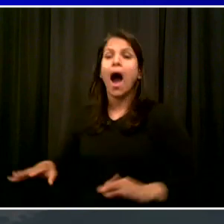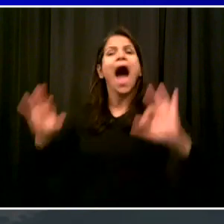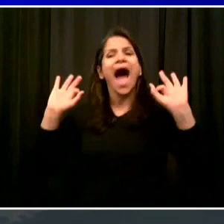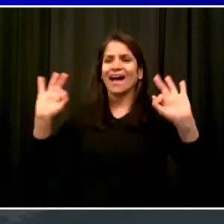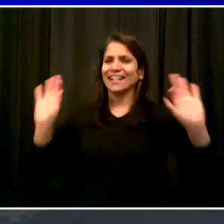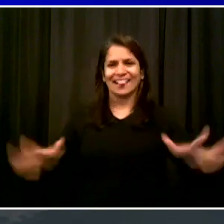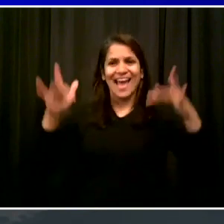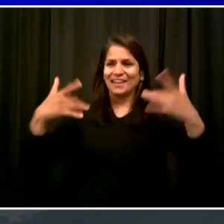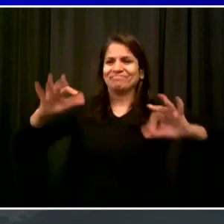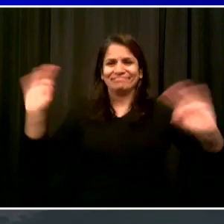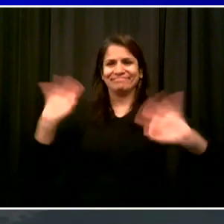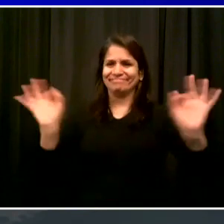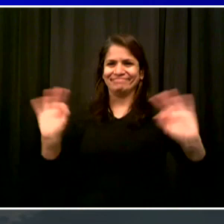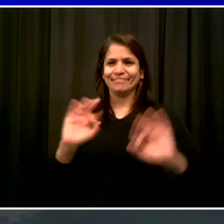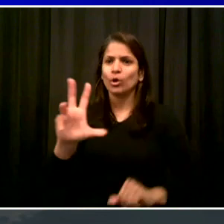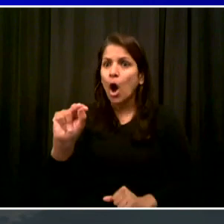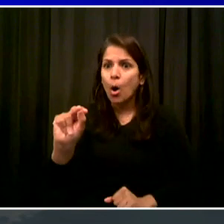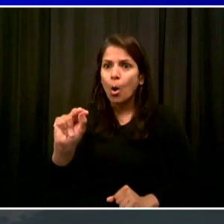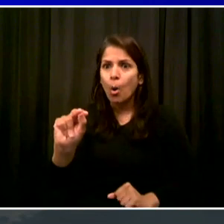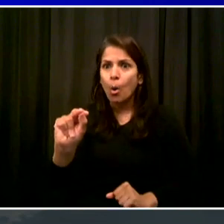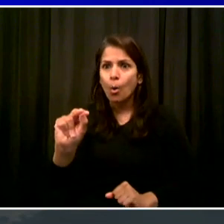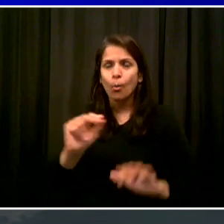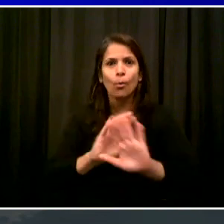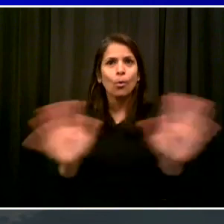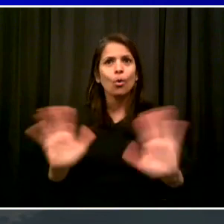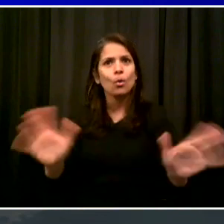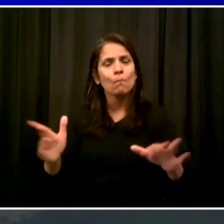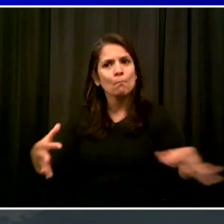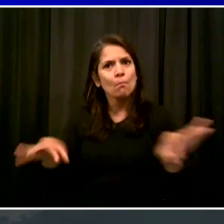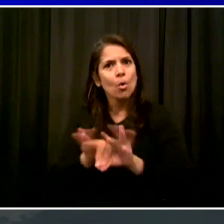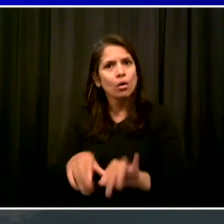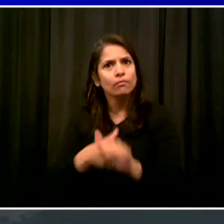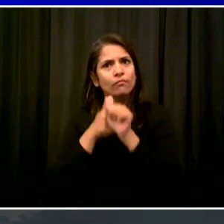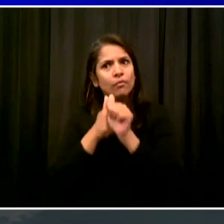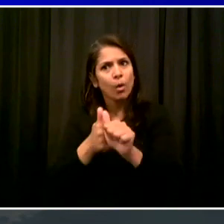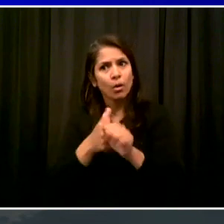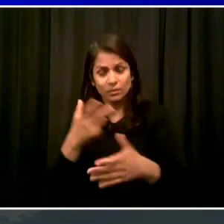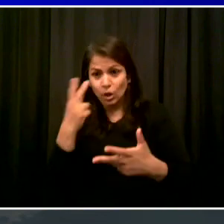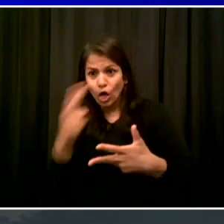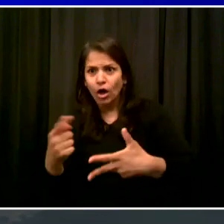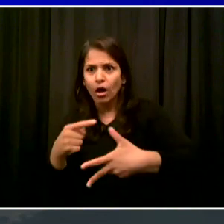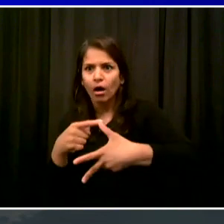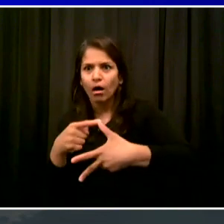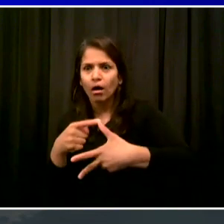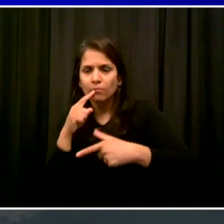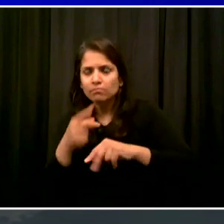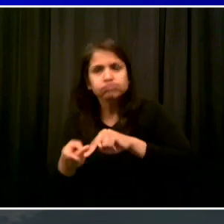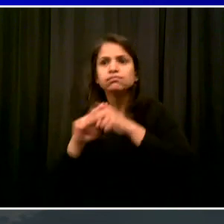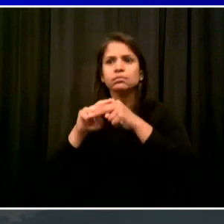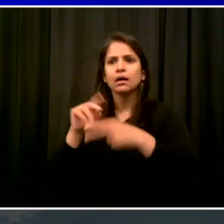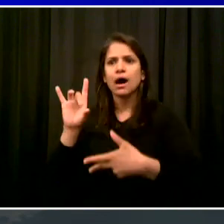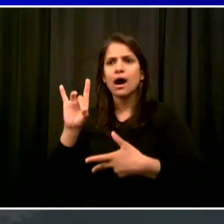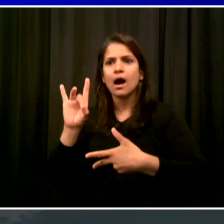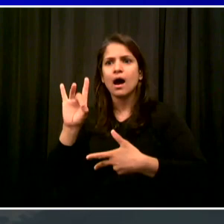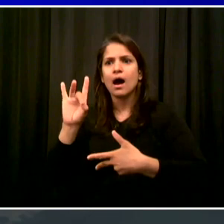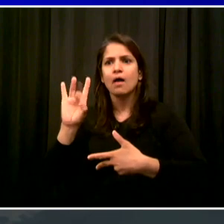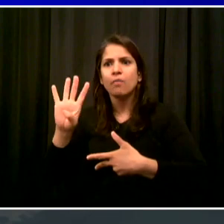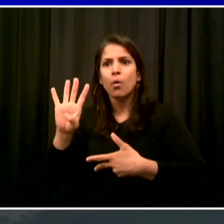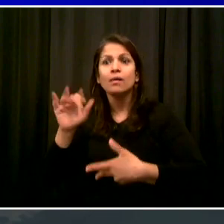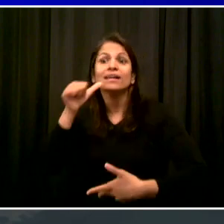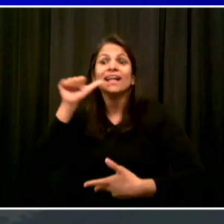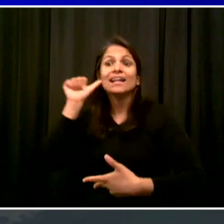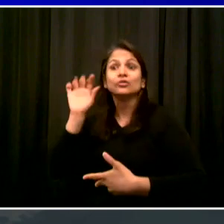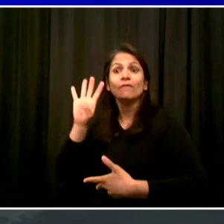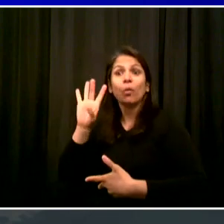we then can't keep moving forward our plan for reopening. So we have to be clear about holding the line. A few words